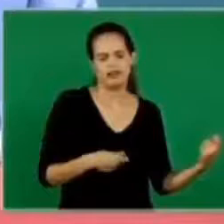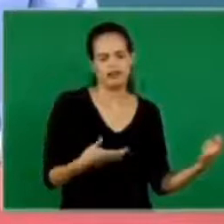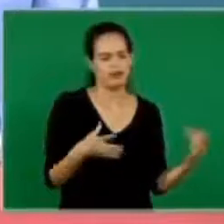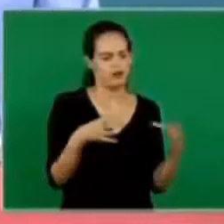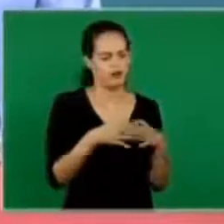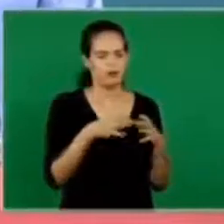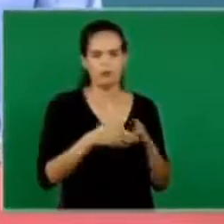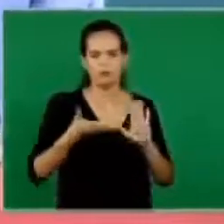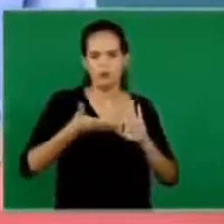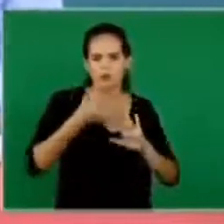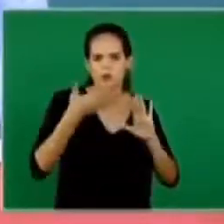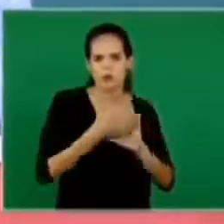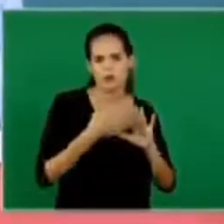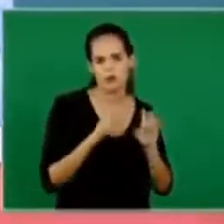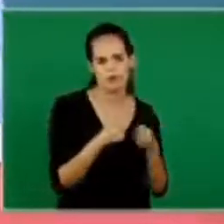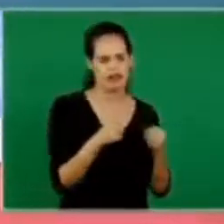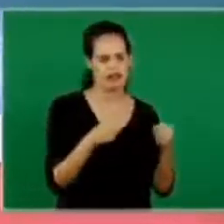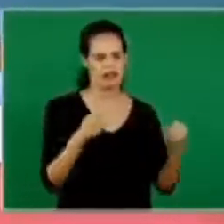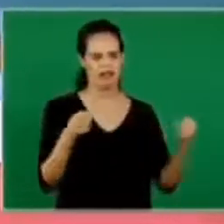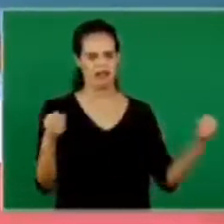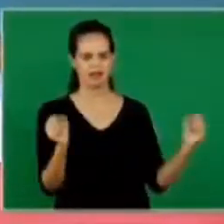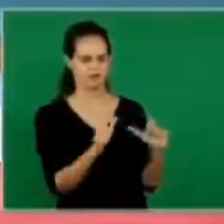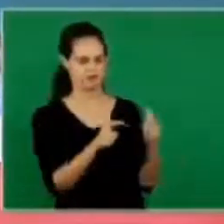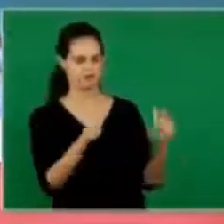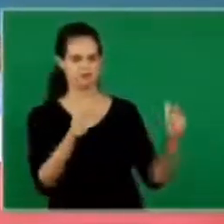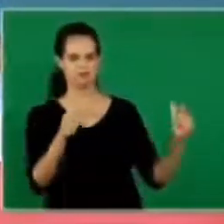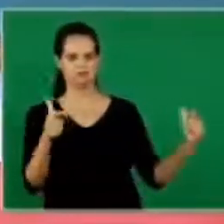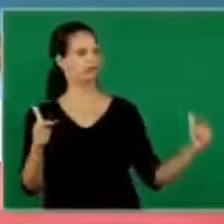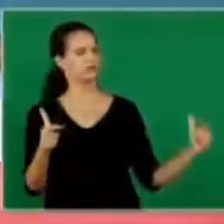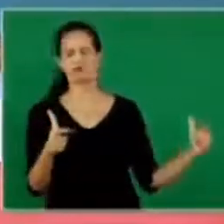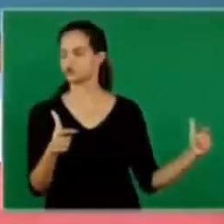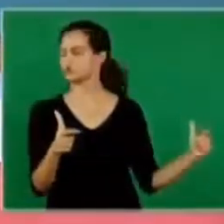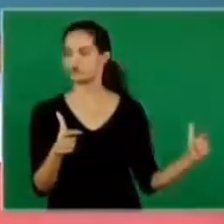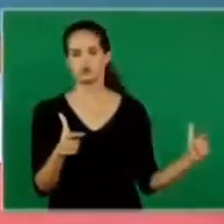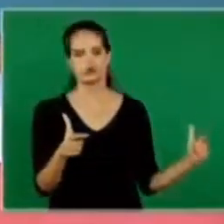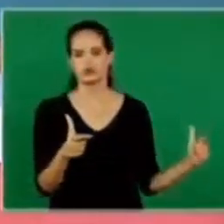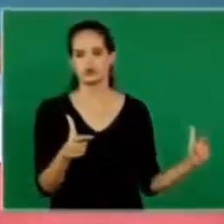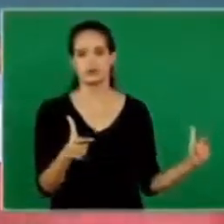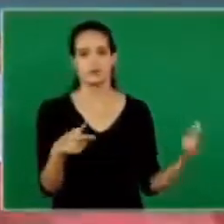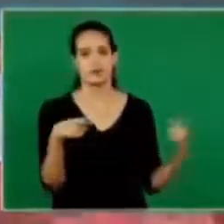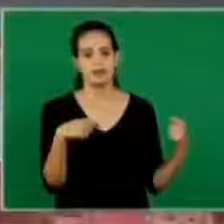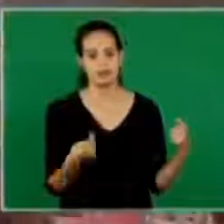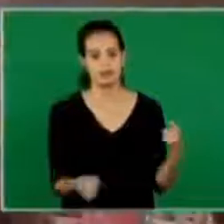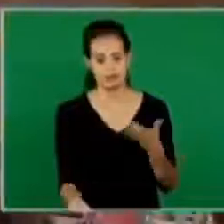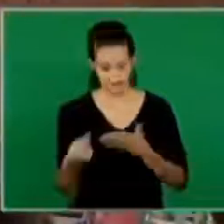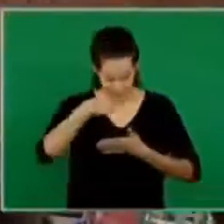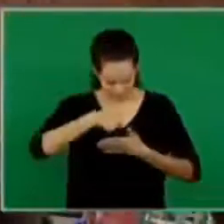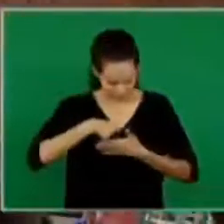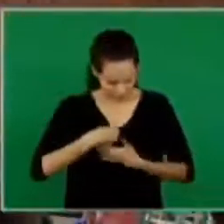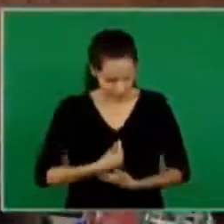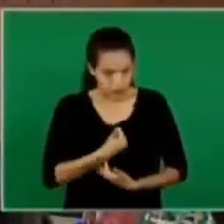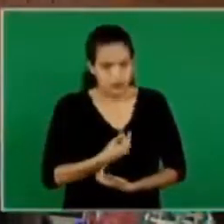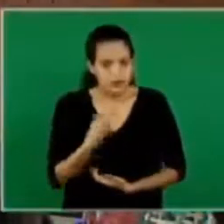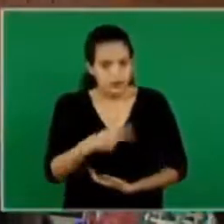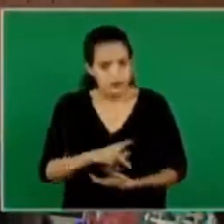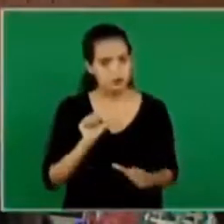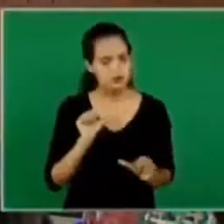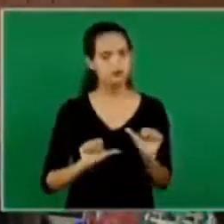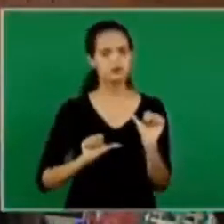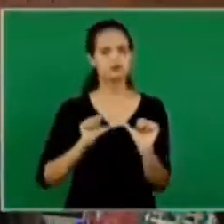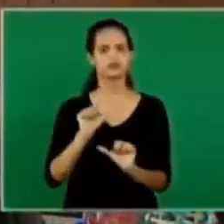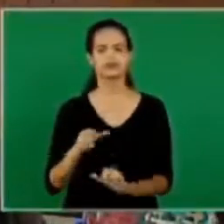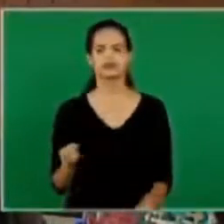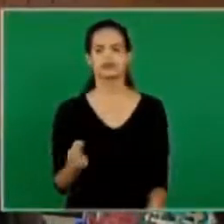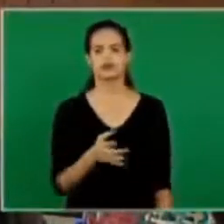a large praise group. You don't need to go to a church where the pastor is famous. You need to change your life, Jacob. And today,